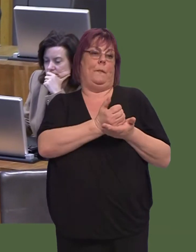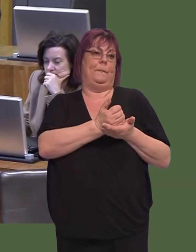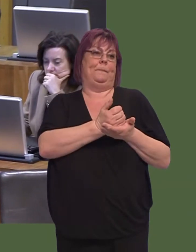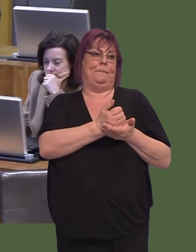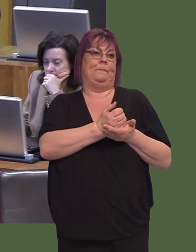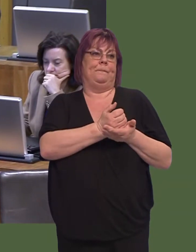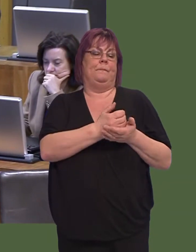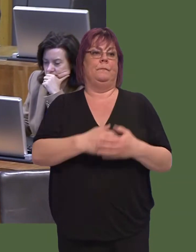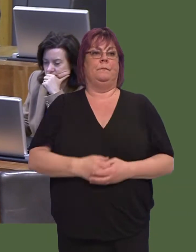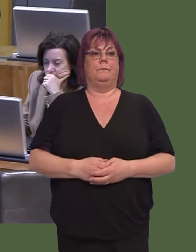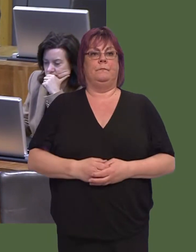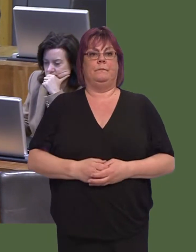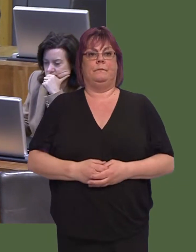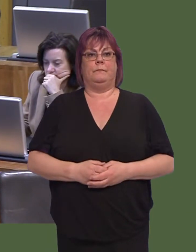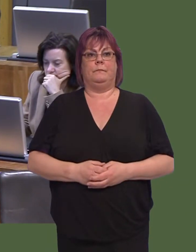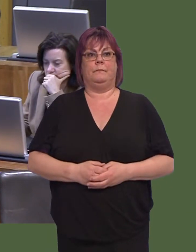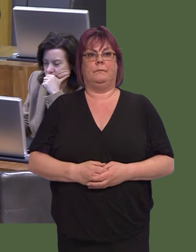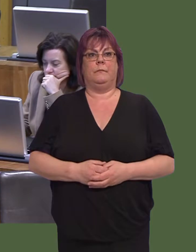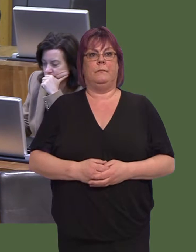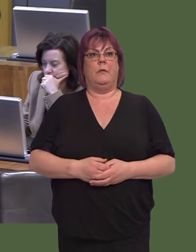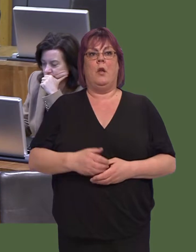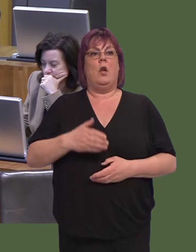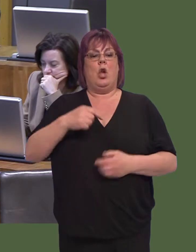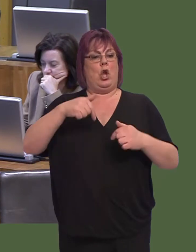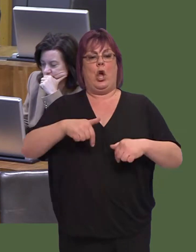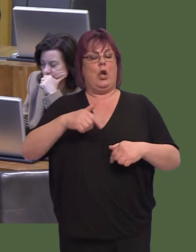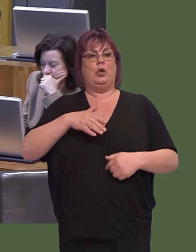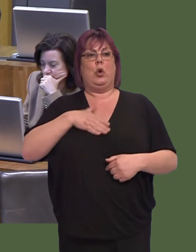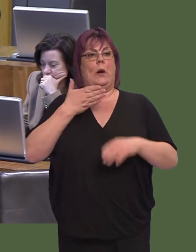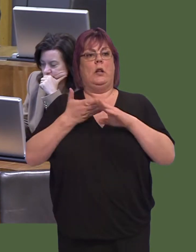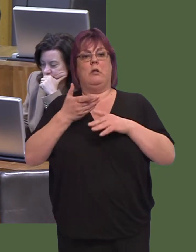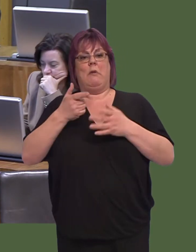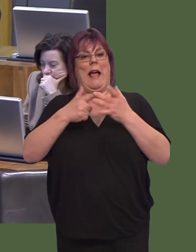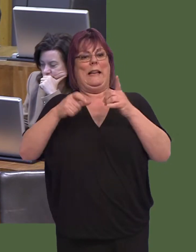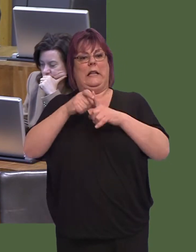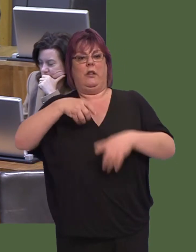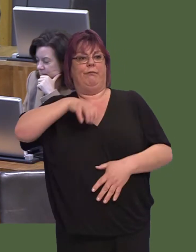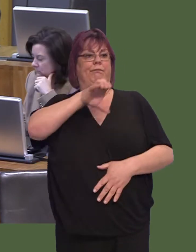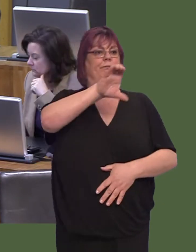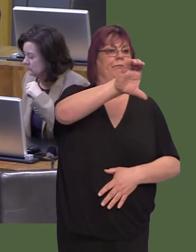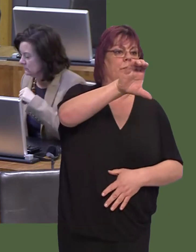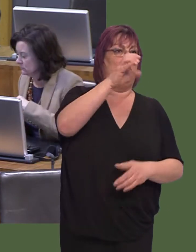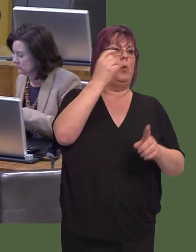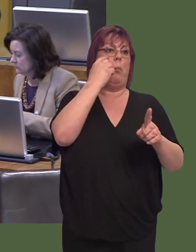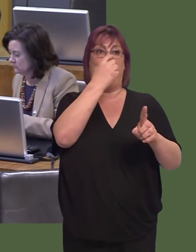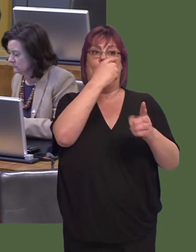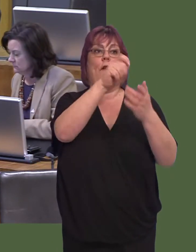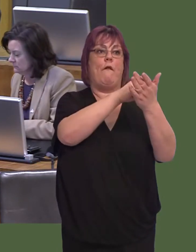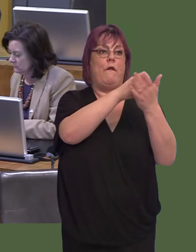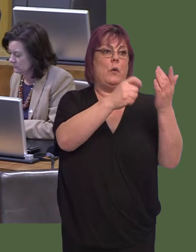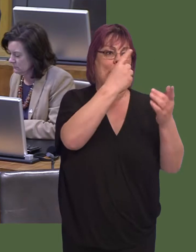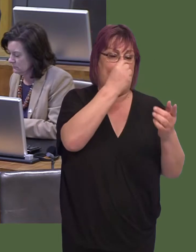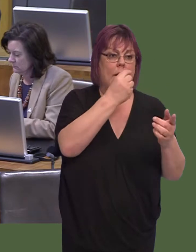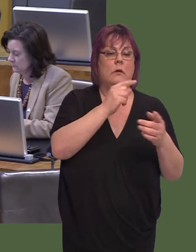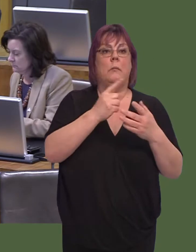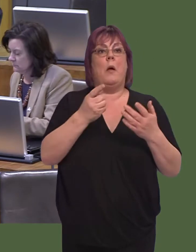one. We don't have a situation in this country where people have to produce ID when they vote, and I hope that never has to happen in the future. So